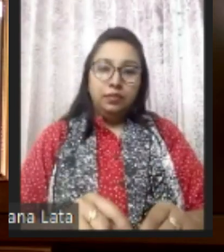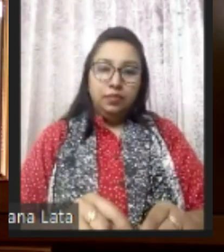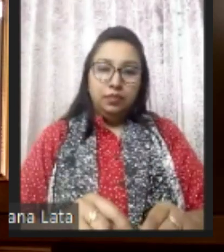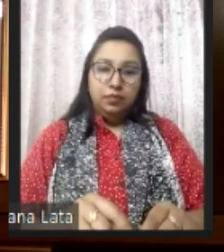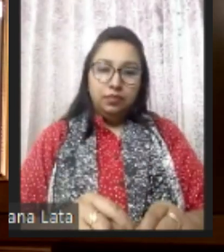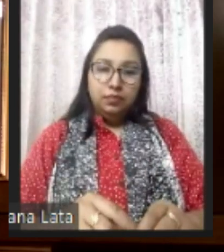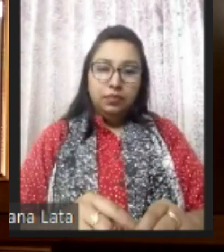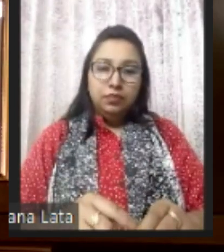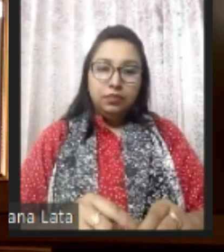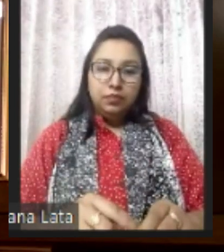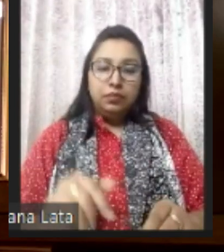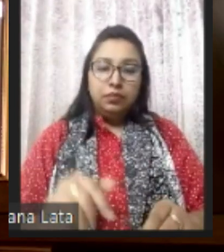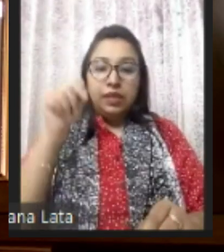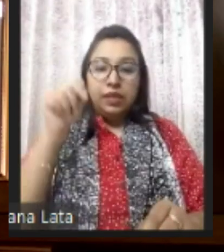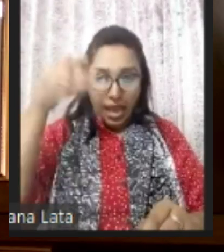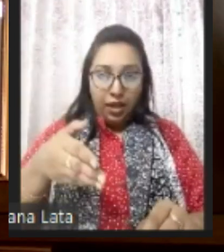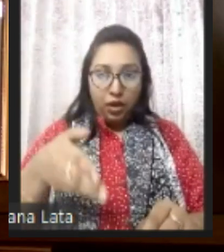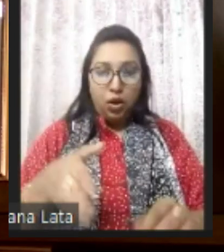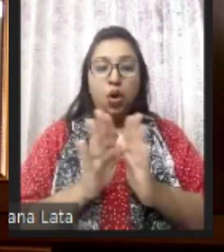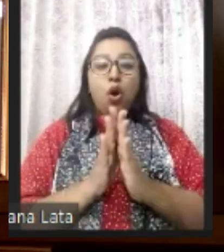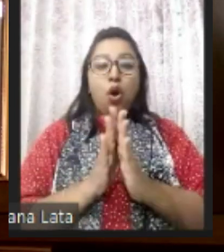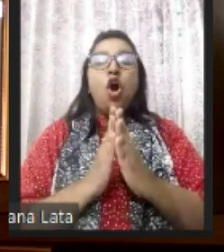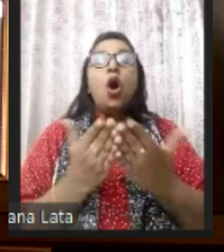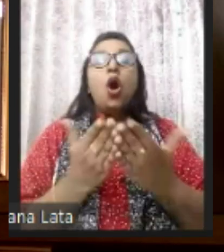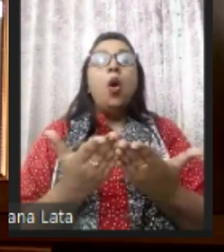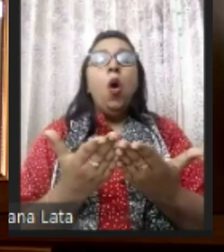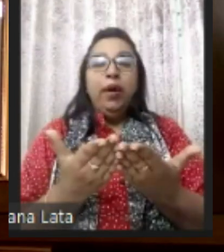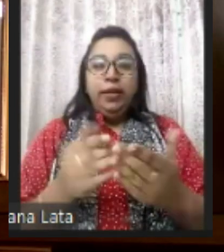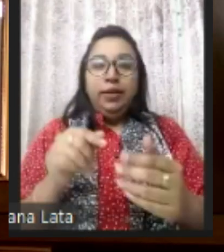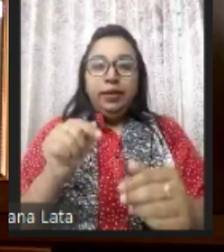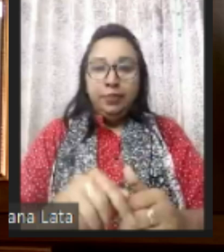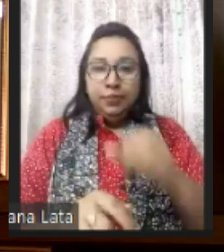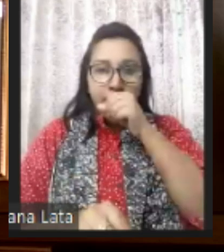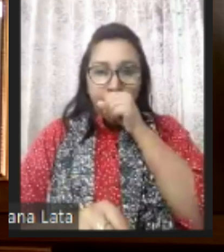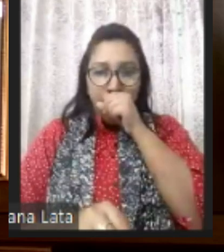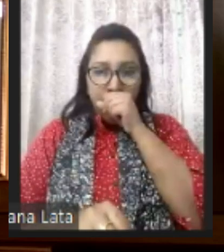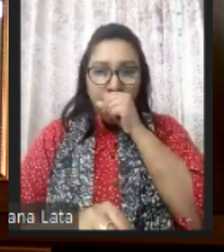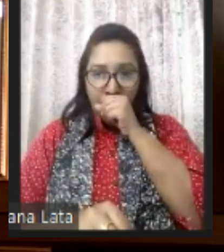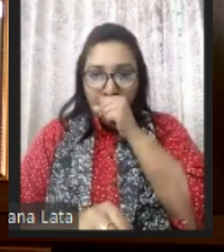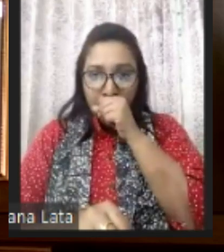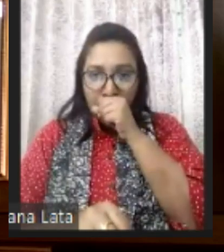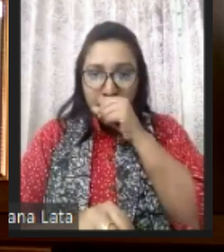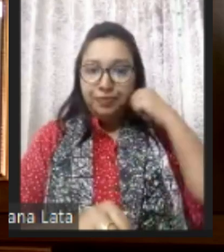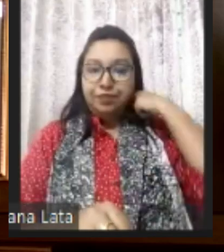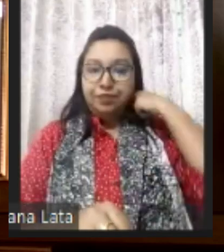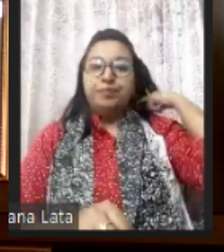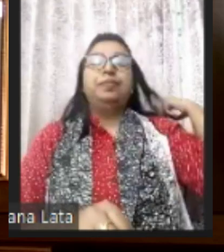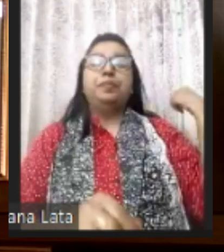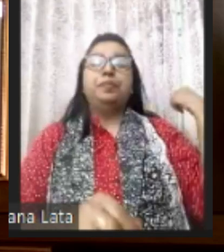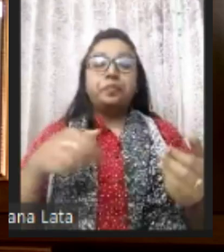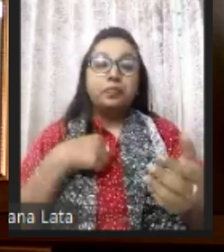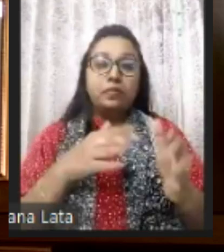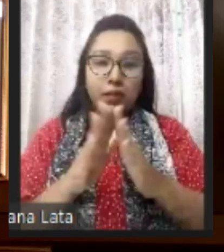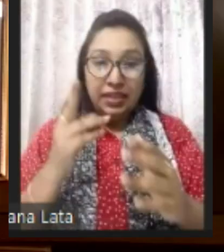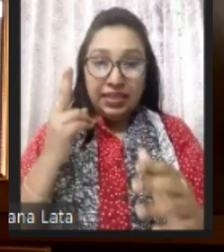Now the textbooks is also made in the form of multimedia talking books format,